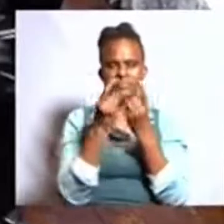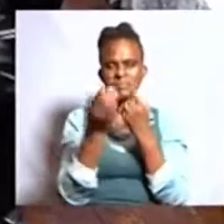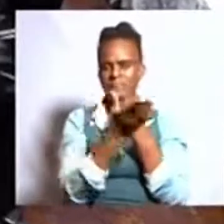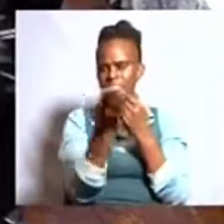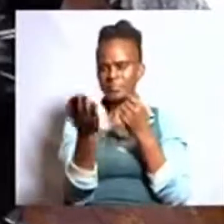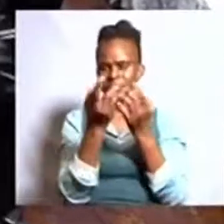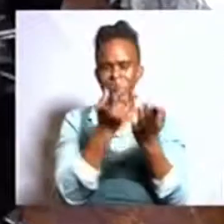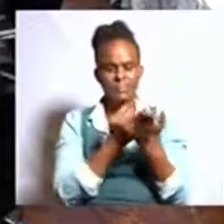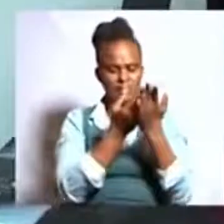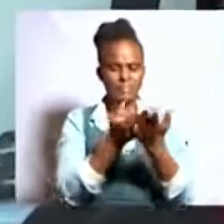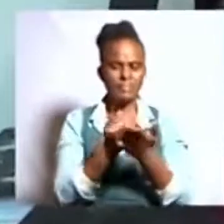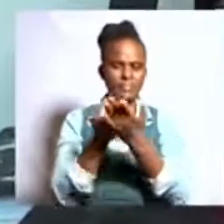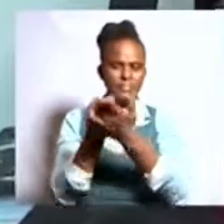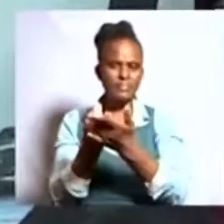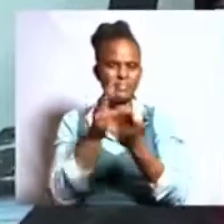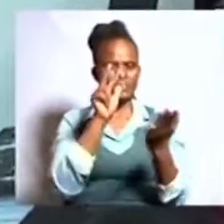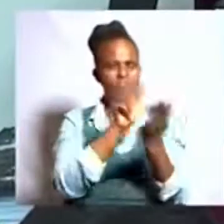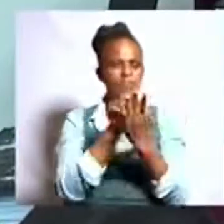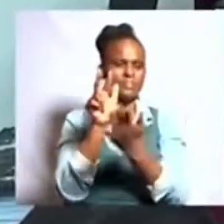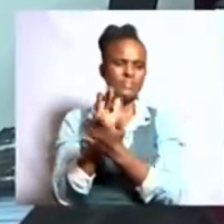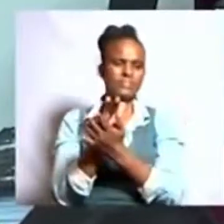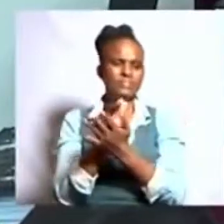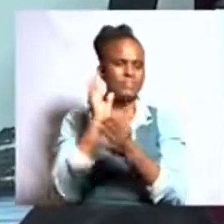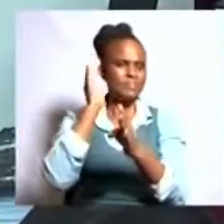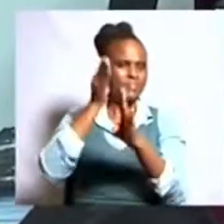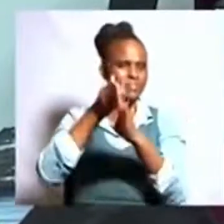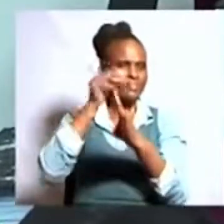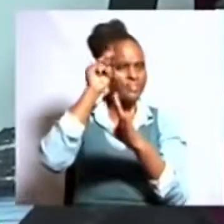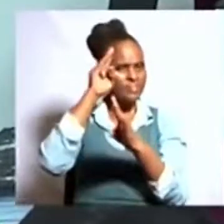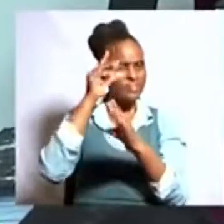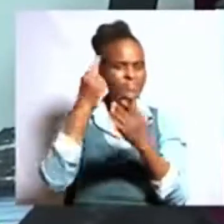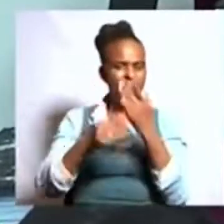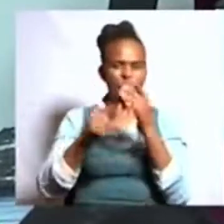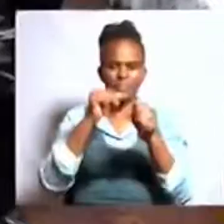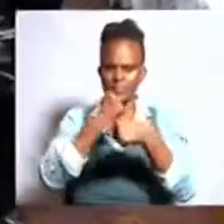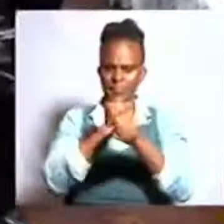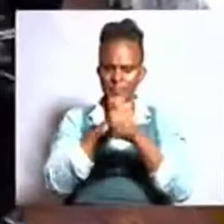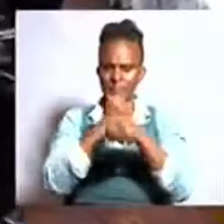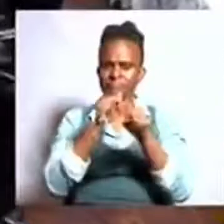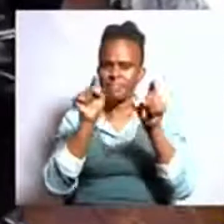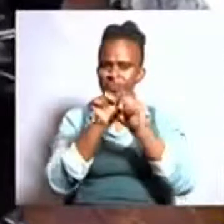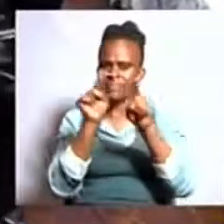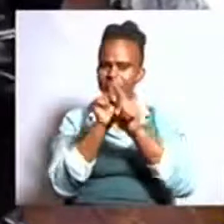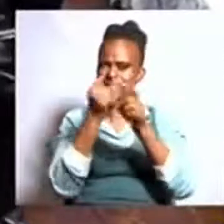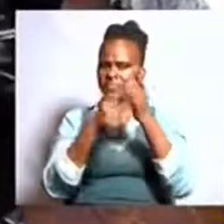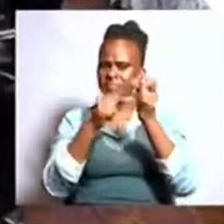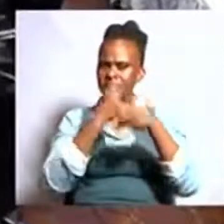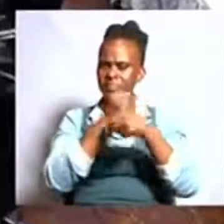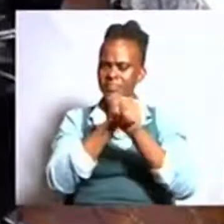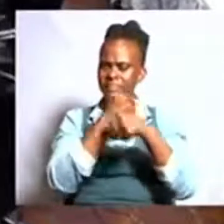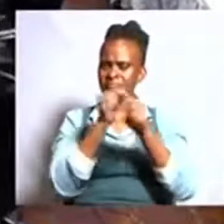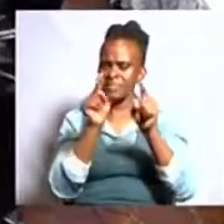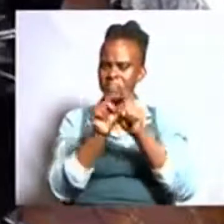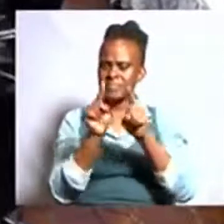were recommended for approval to the ministry. What is the composition of the same?